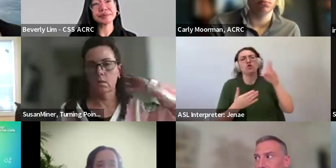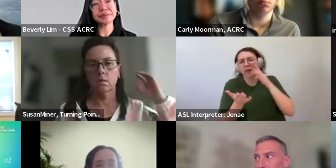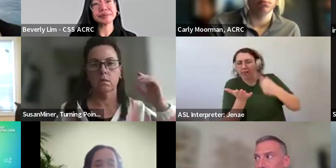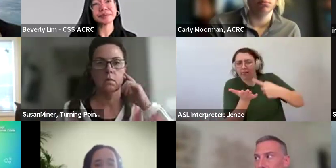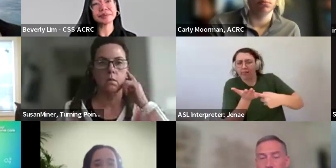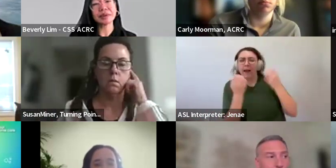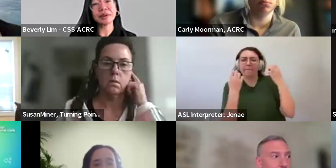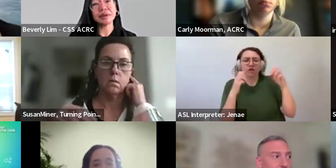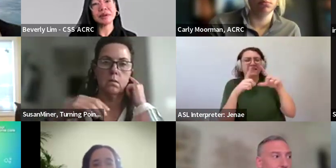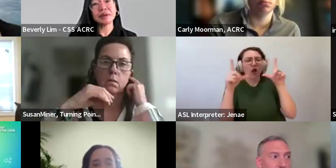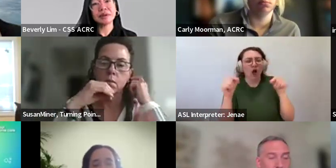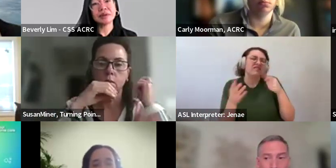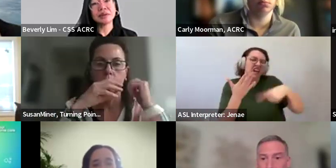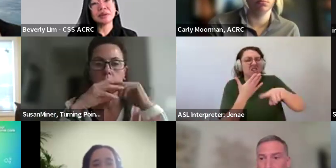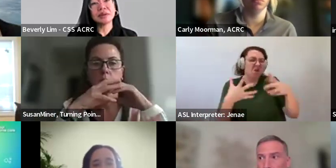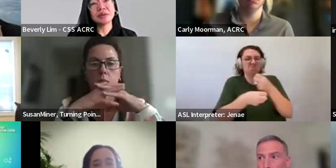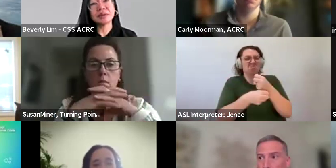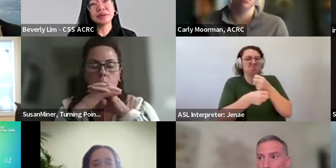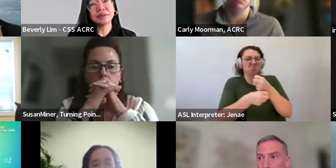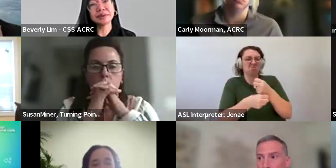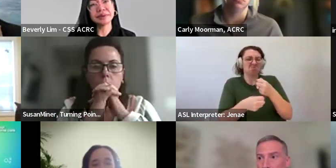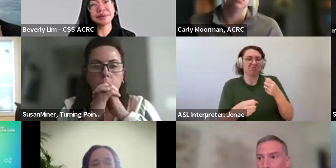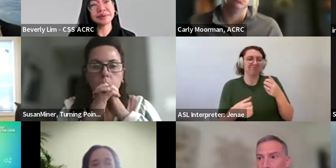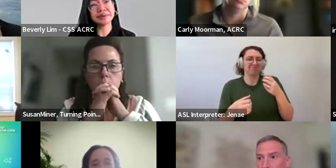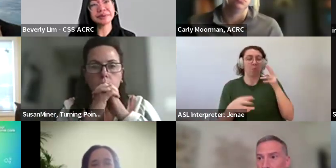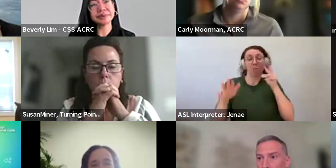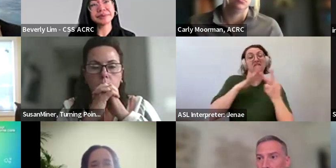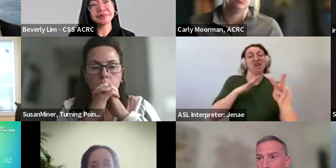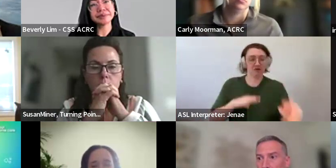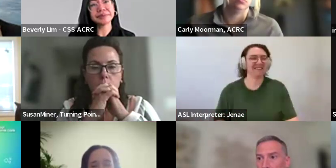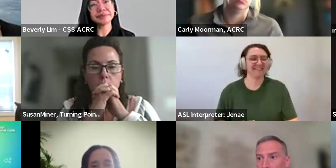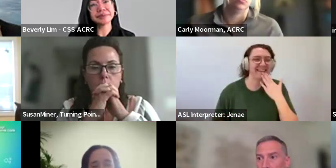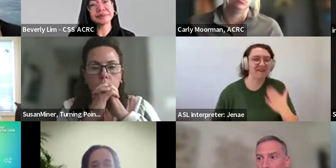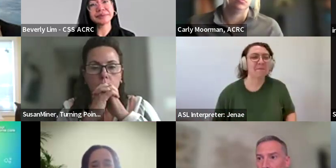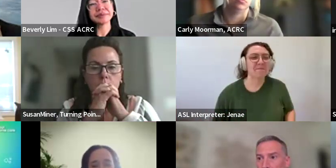emergency cards. Can you just give a quick summary of that? Thank you.